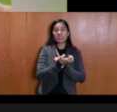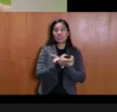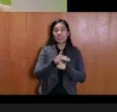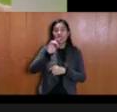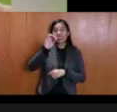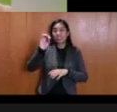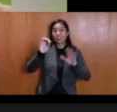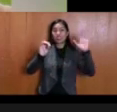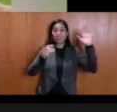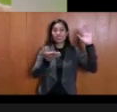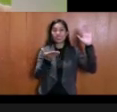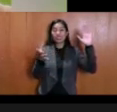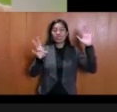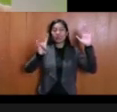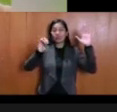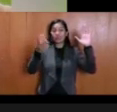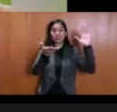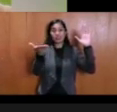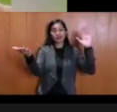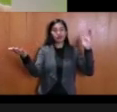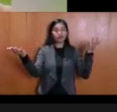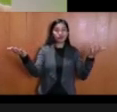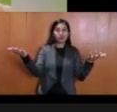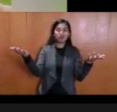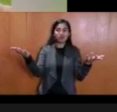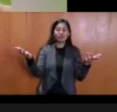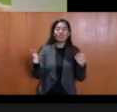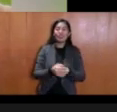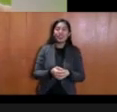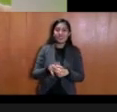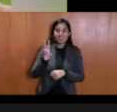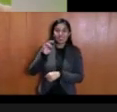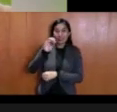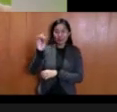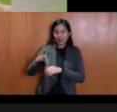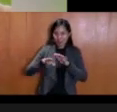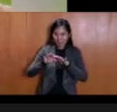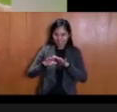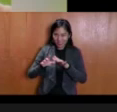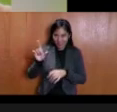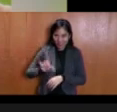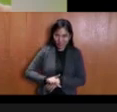70? Come on, people. 60, 50,